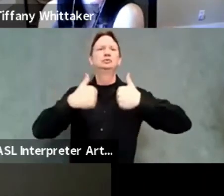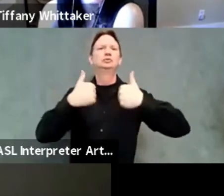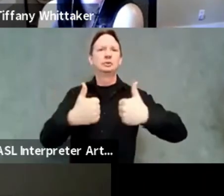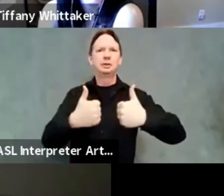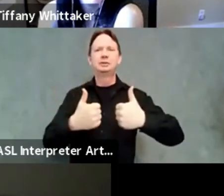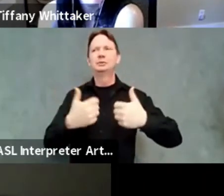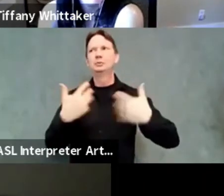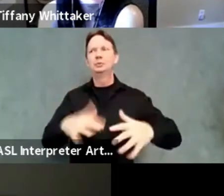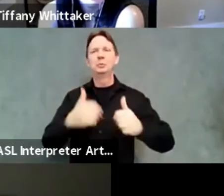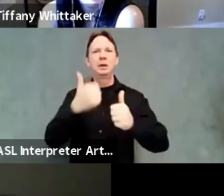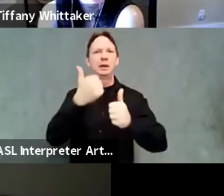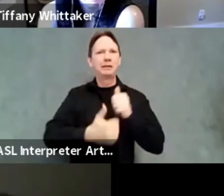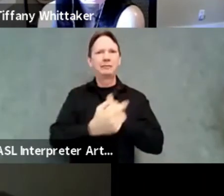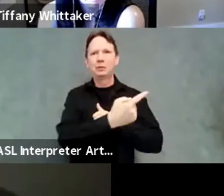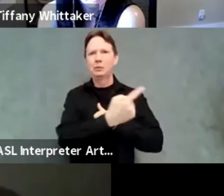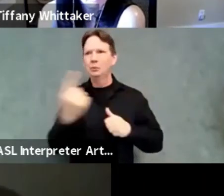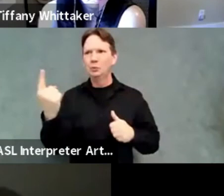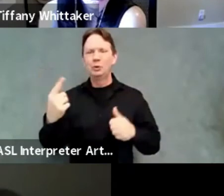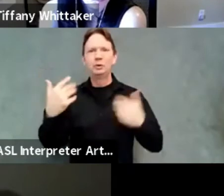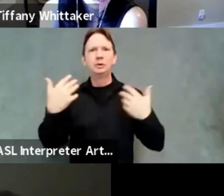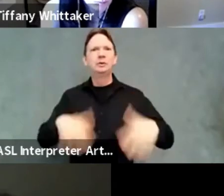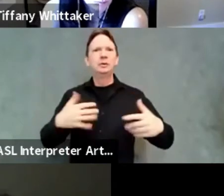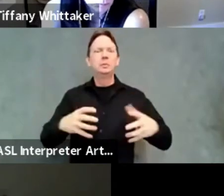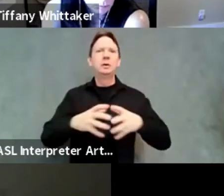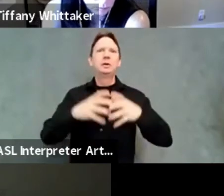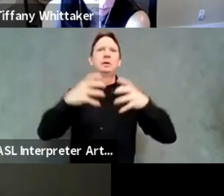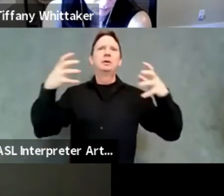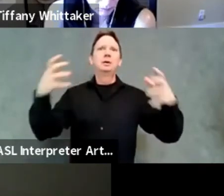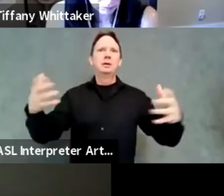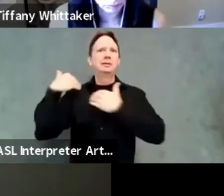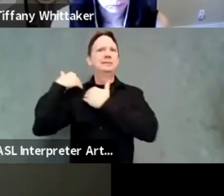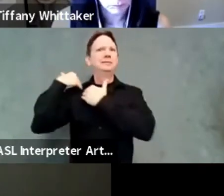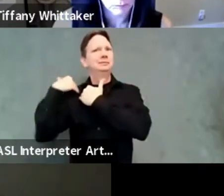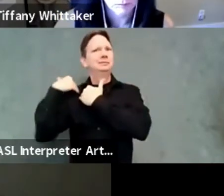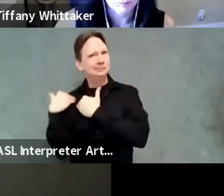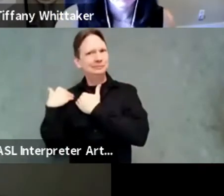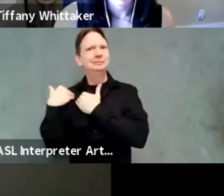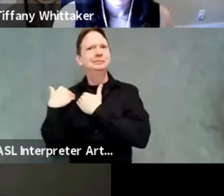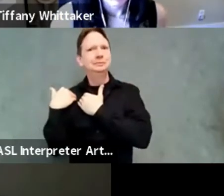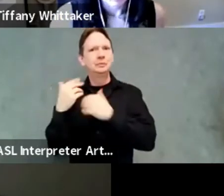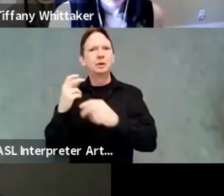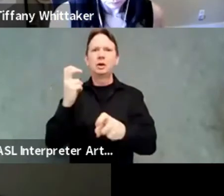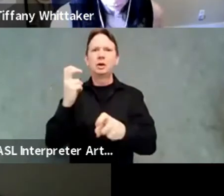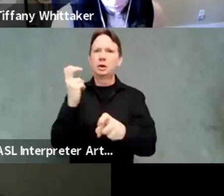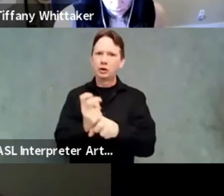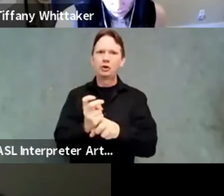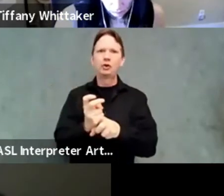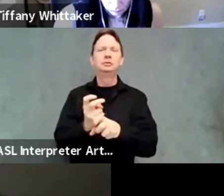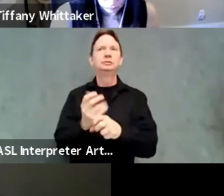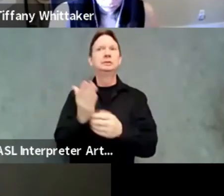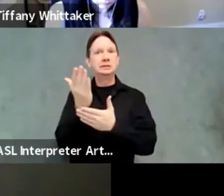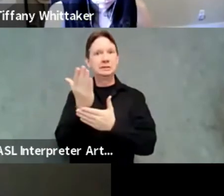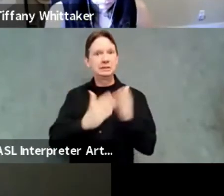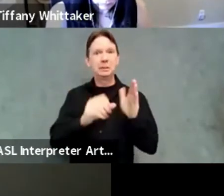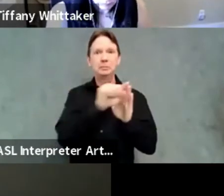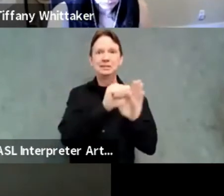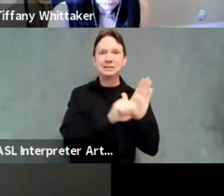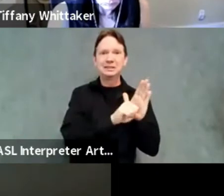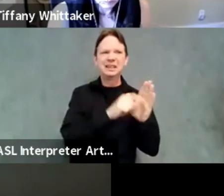to the utmost. And so it definitely was harder in many SIGs to get people to step up and volunteer for what can